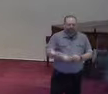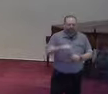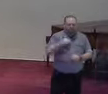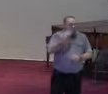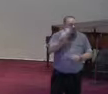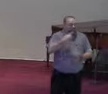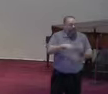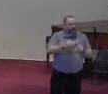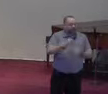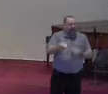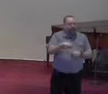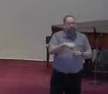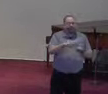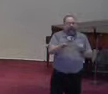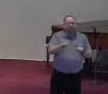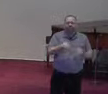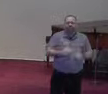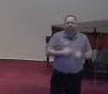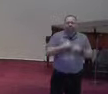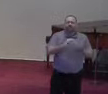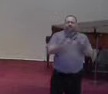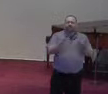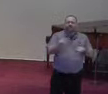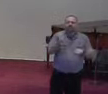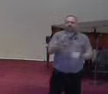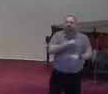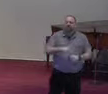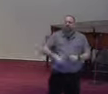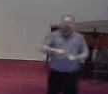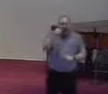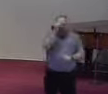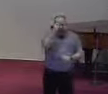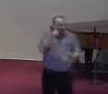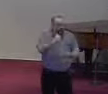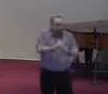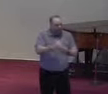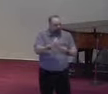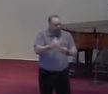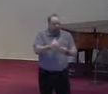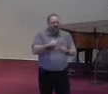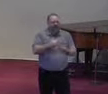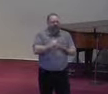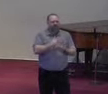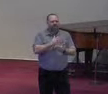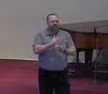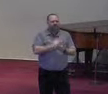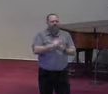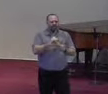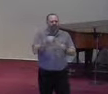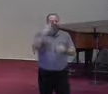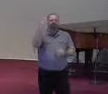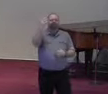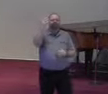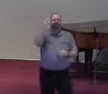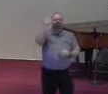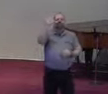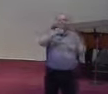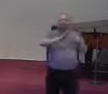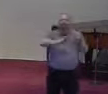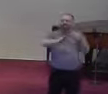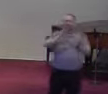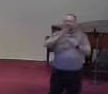I don't know about you, but I could just dwell in the house of the Lord forever. Amen? Amen. I'd be all right just basking in His